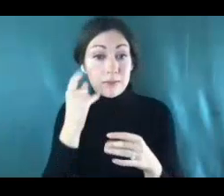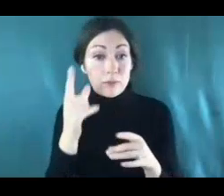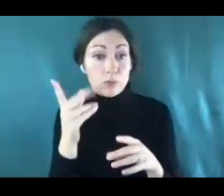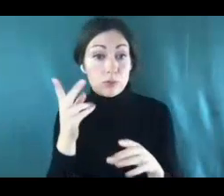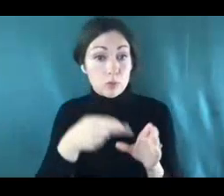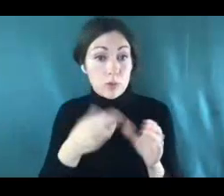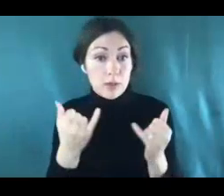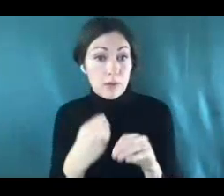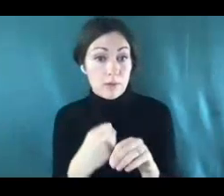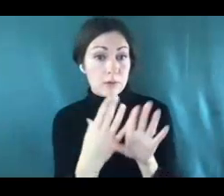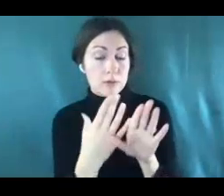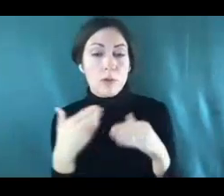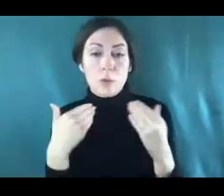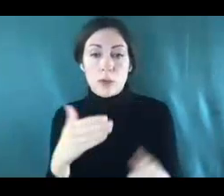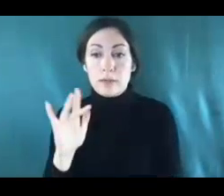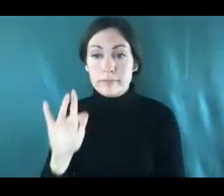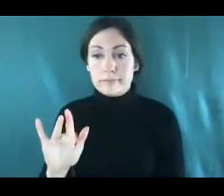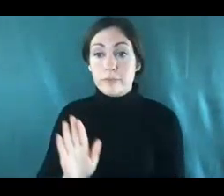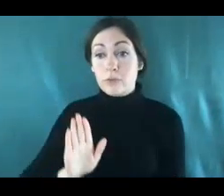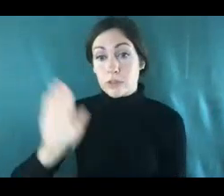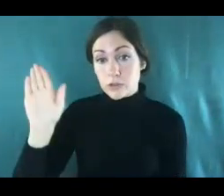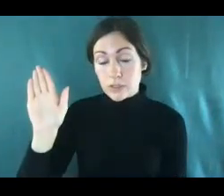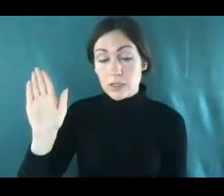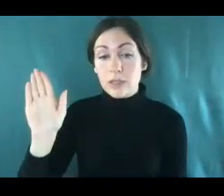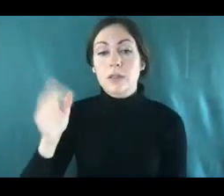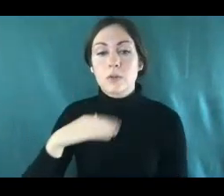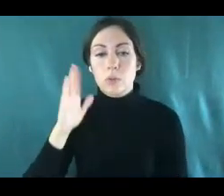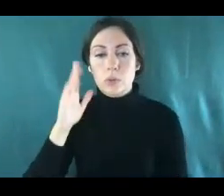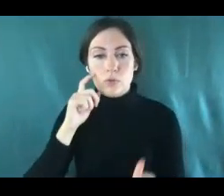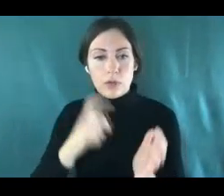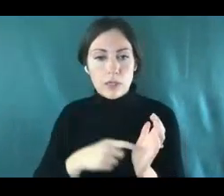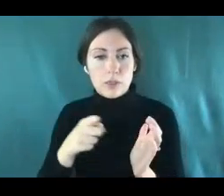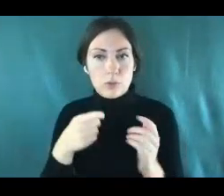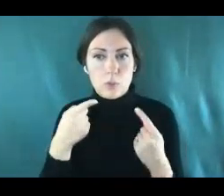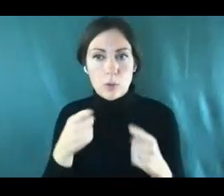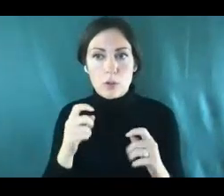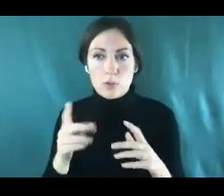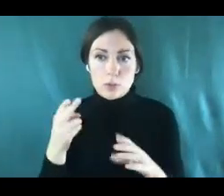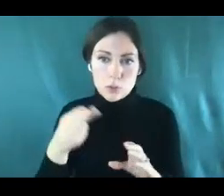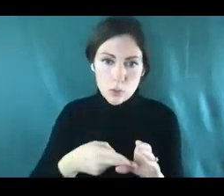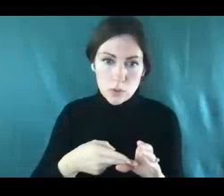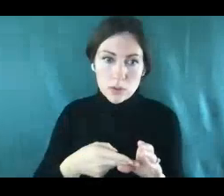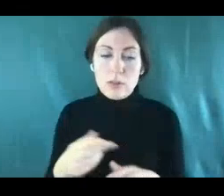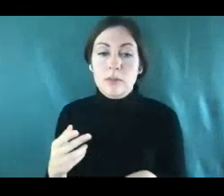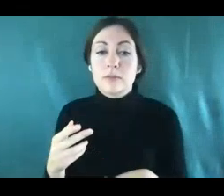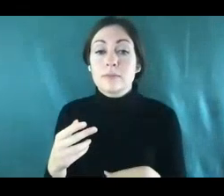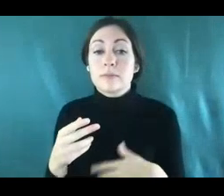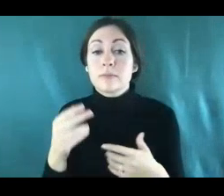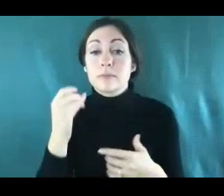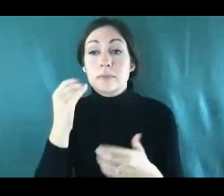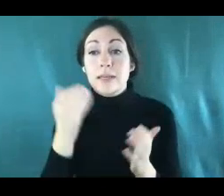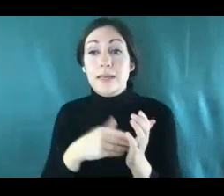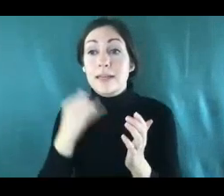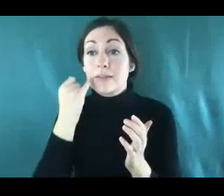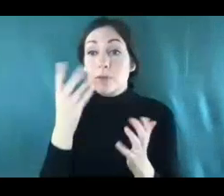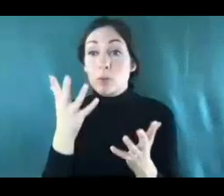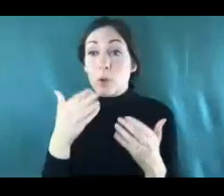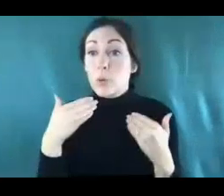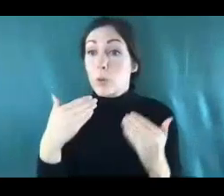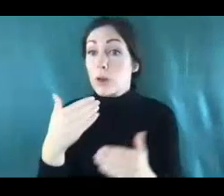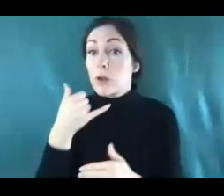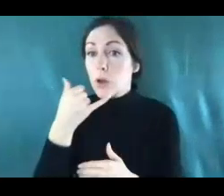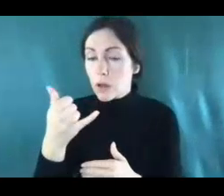to raise your hand. And we will recognize you as you come in. And then again, if you are dialing in, please do so